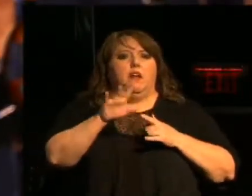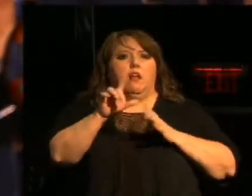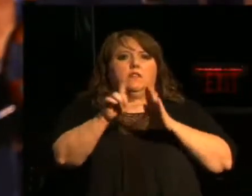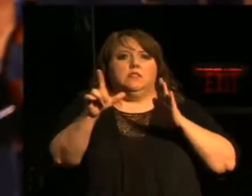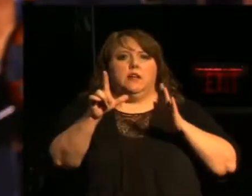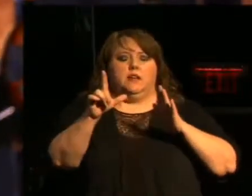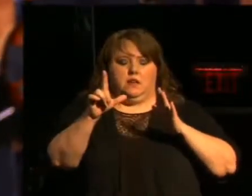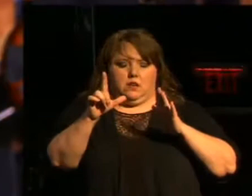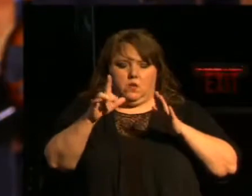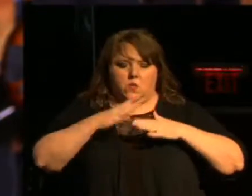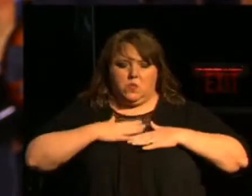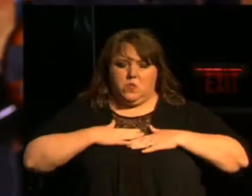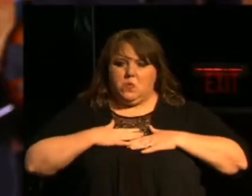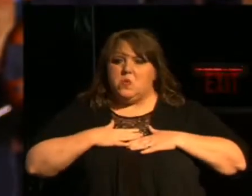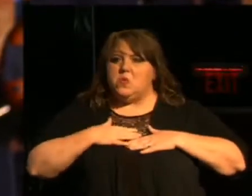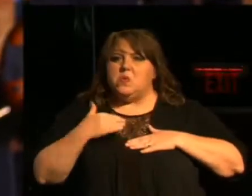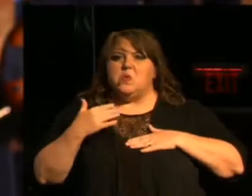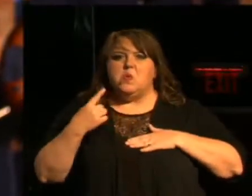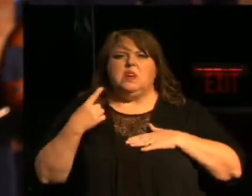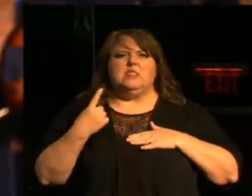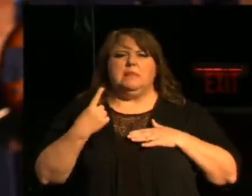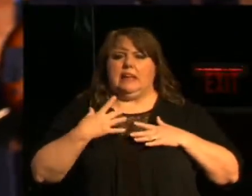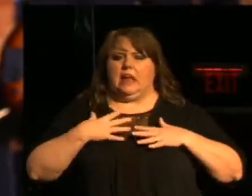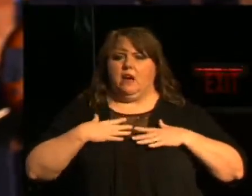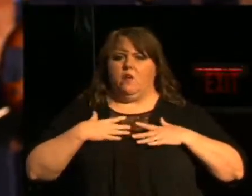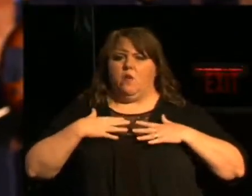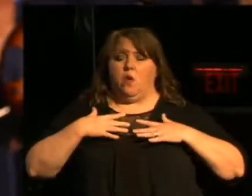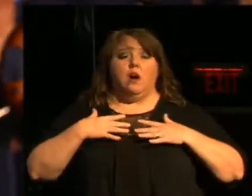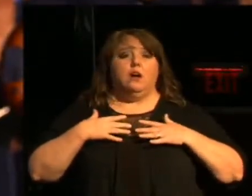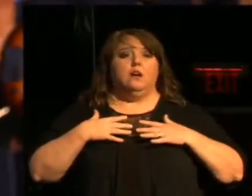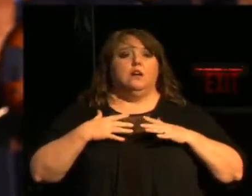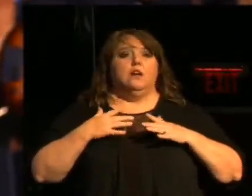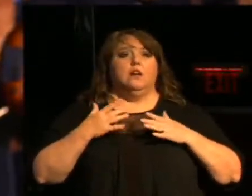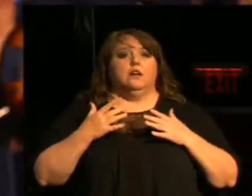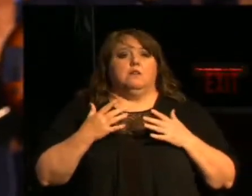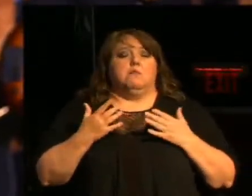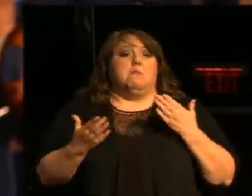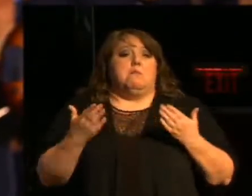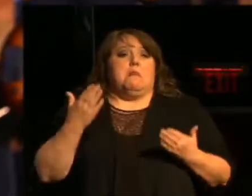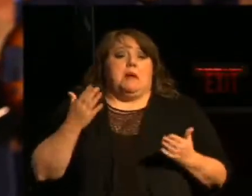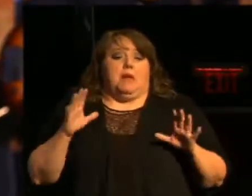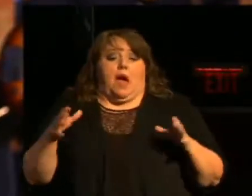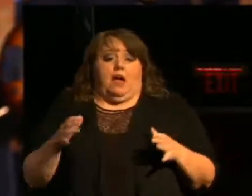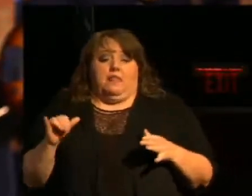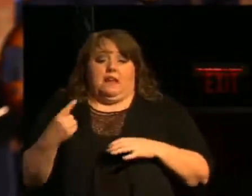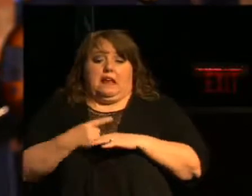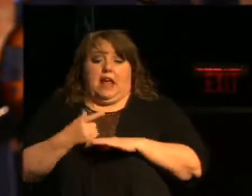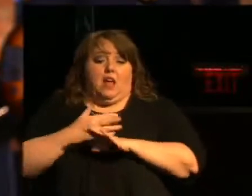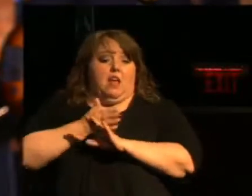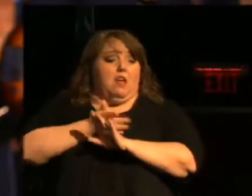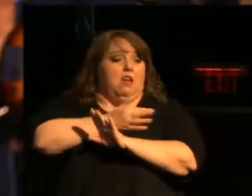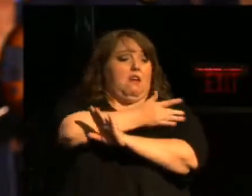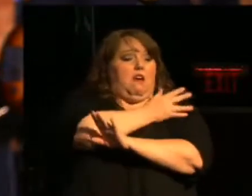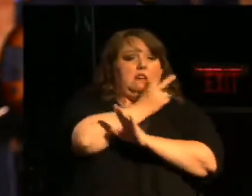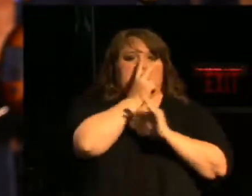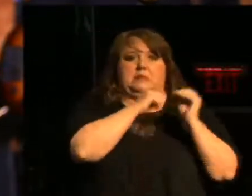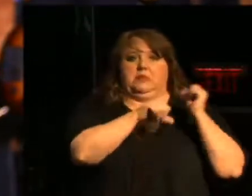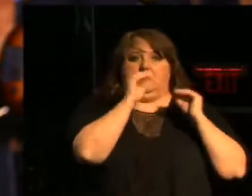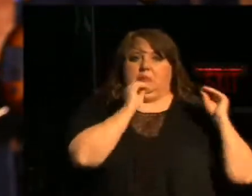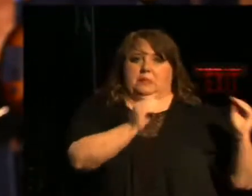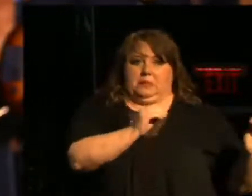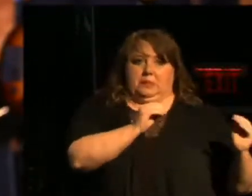because I think it will all come together. And before we get started, I want to read our Bible verse, and I love this verse because it comes from